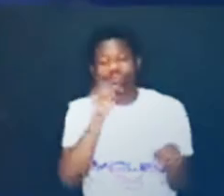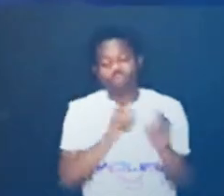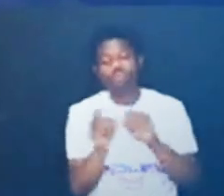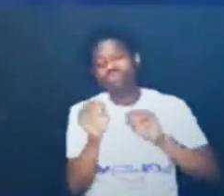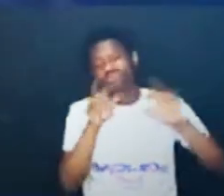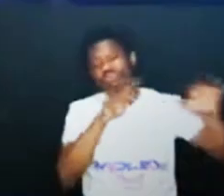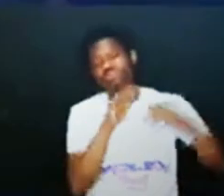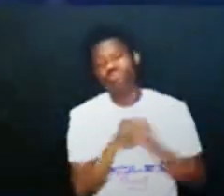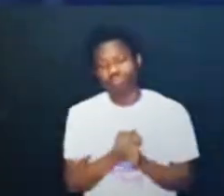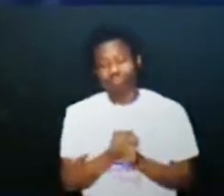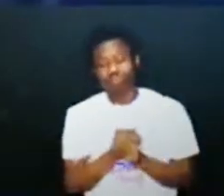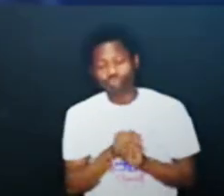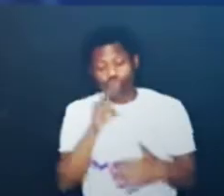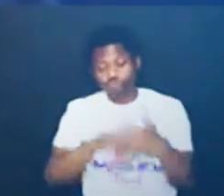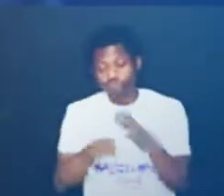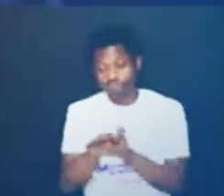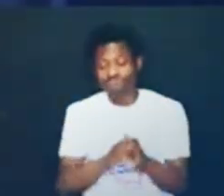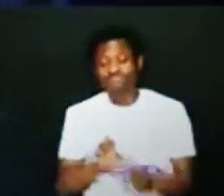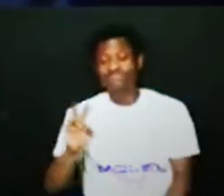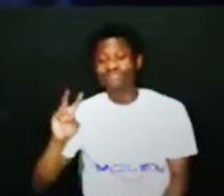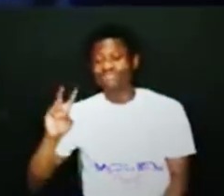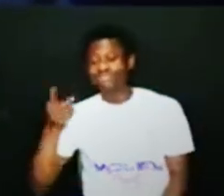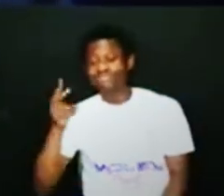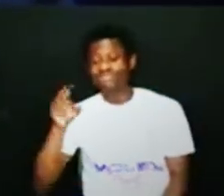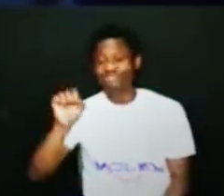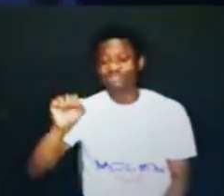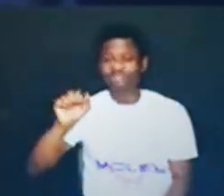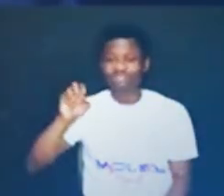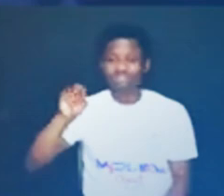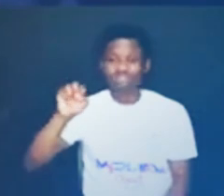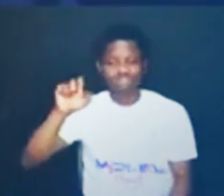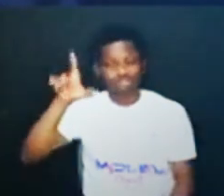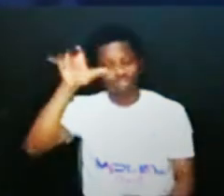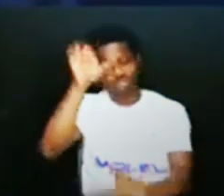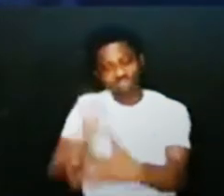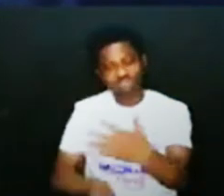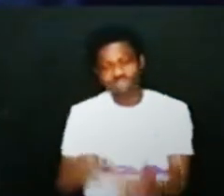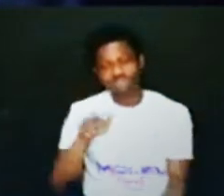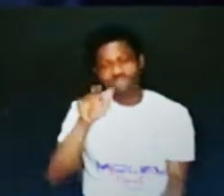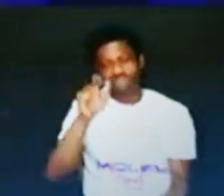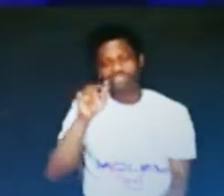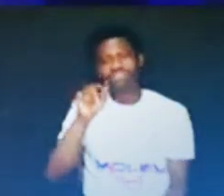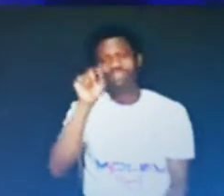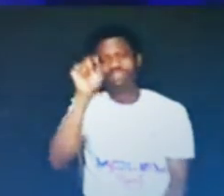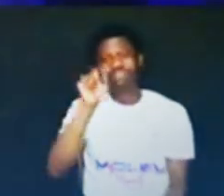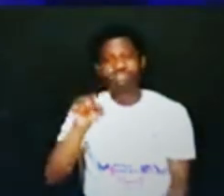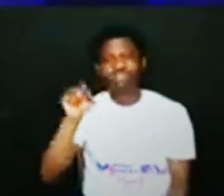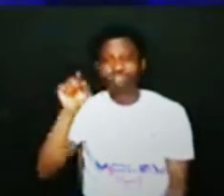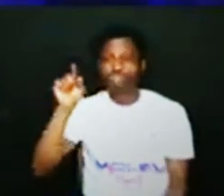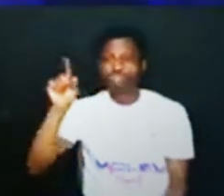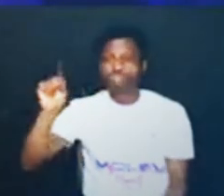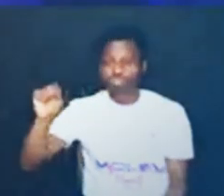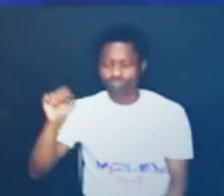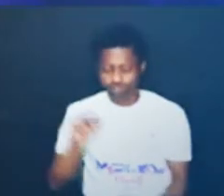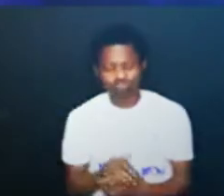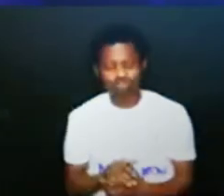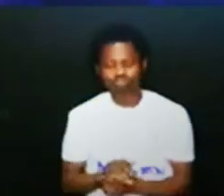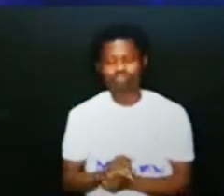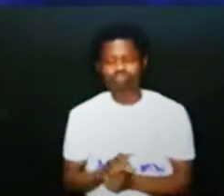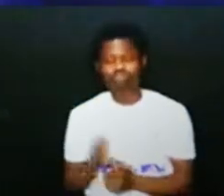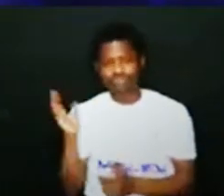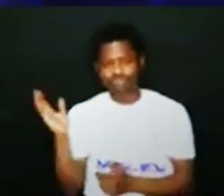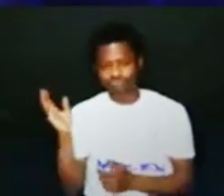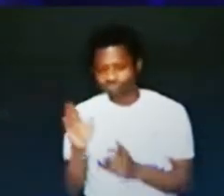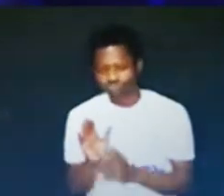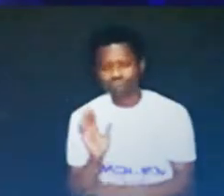So 2 Samuel chapter 13 verse 20. Her brother Absalom said to her,